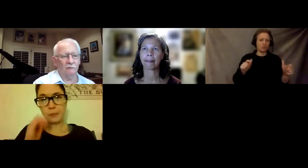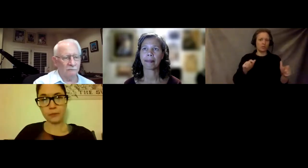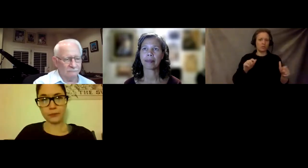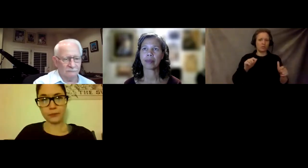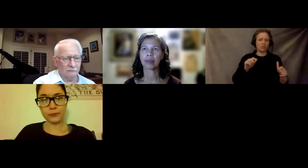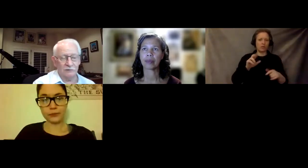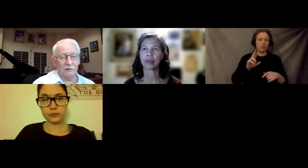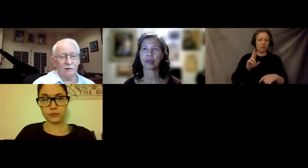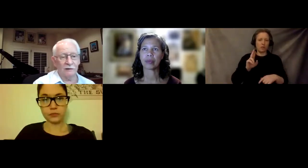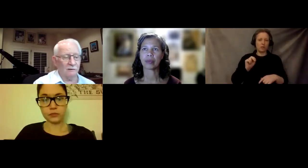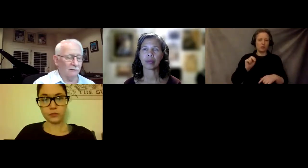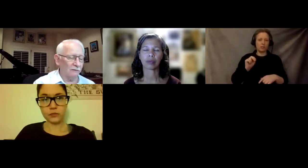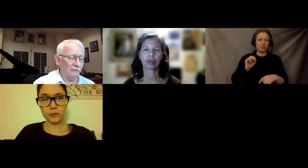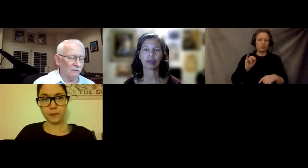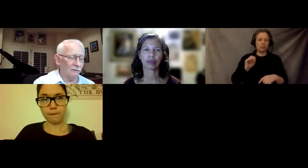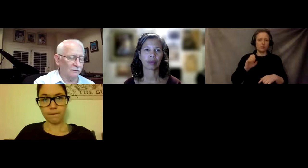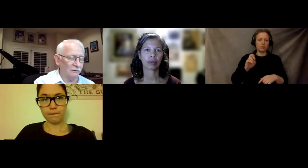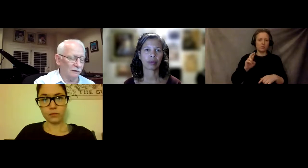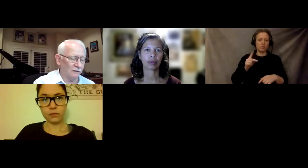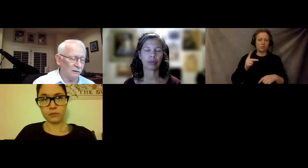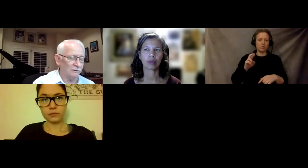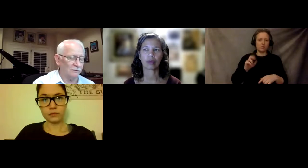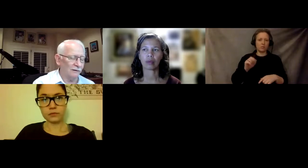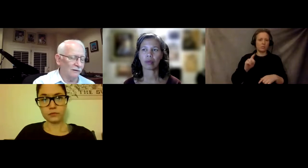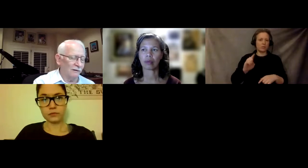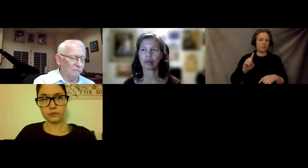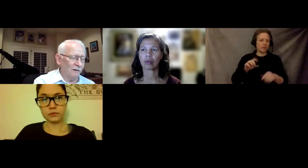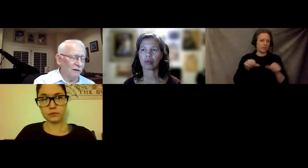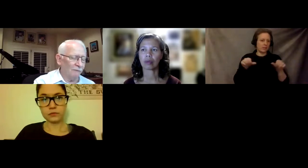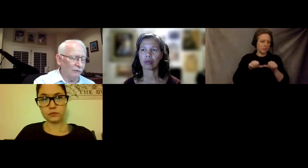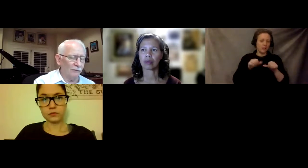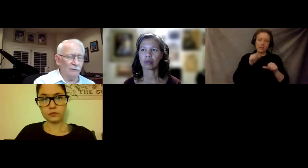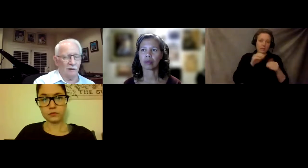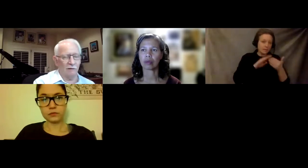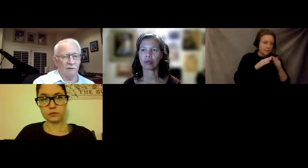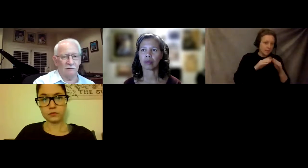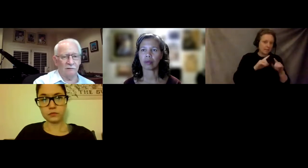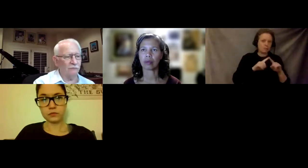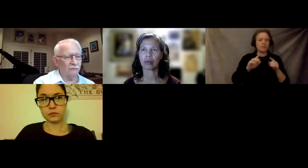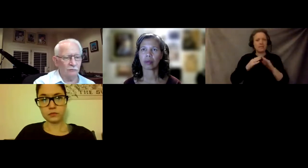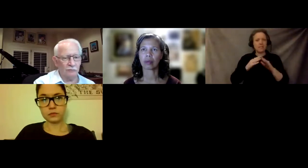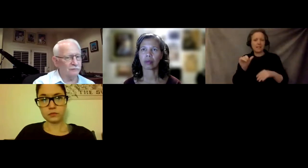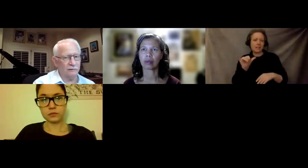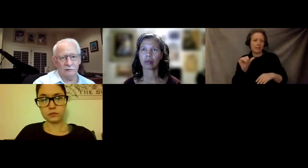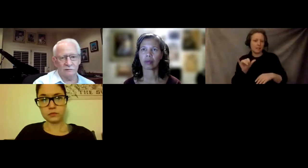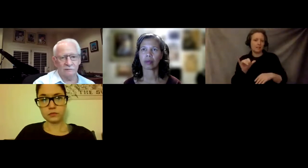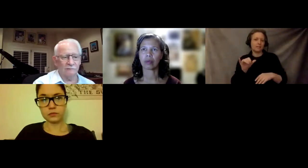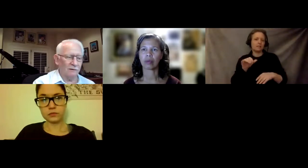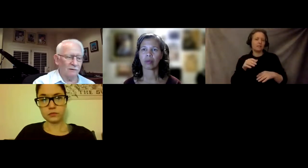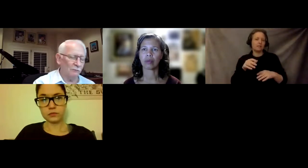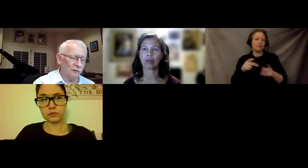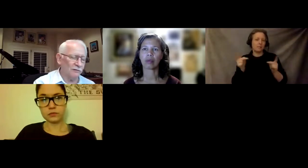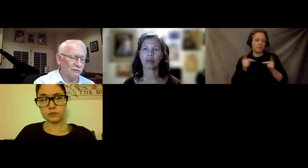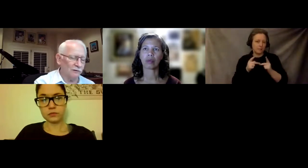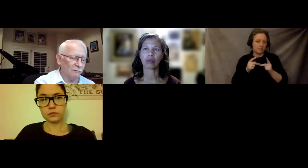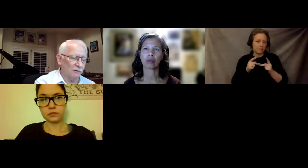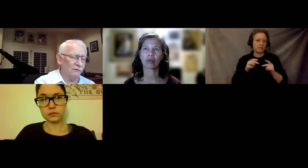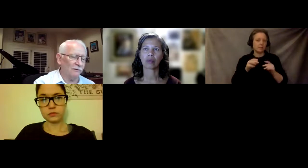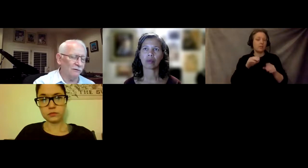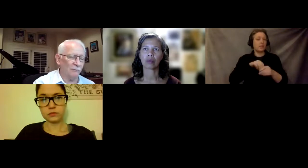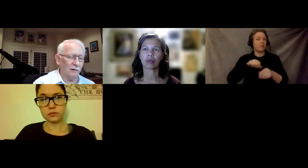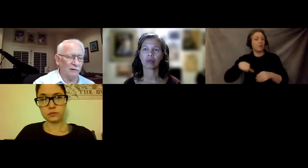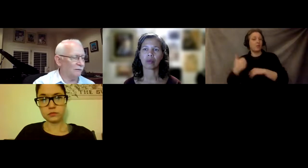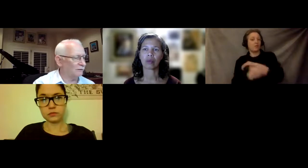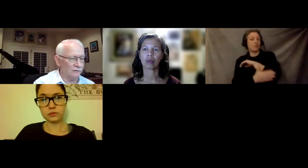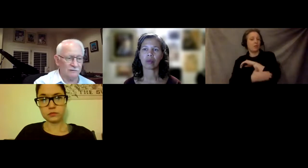in city-like living spaces. Every other county, those folks are in cities. And you mentioned the city of